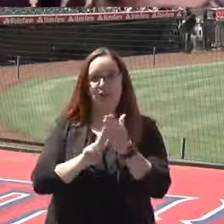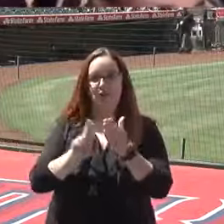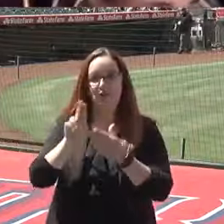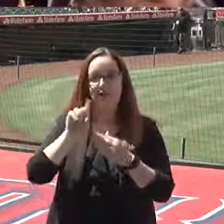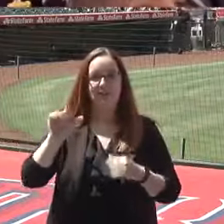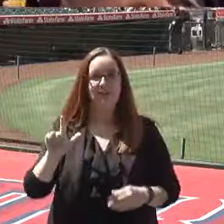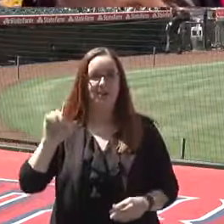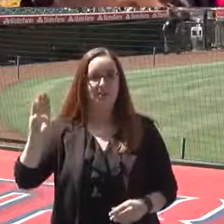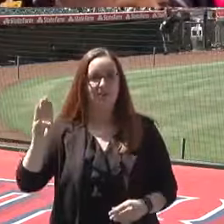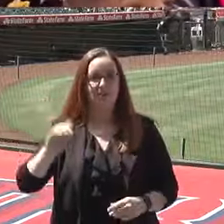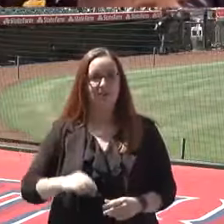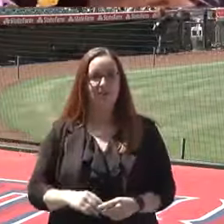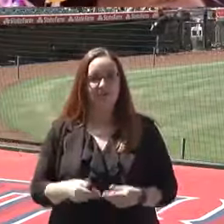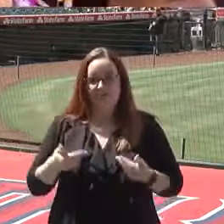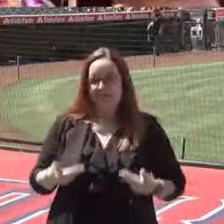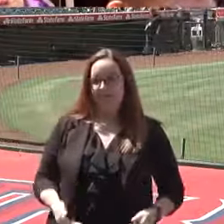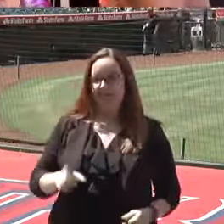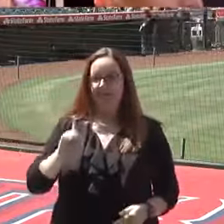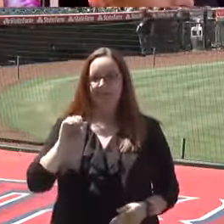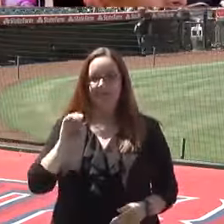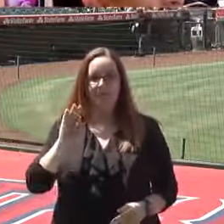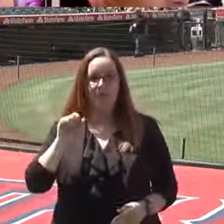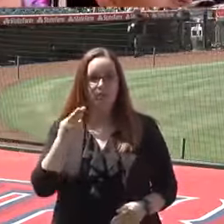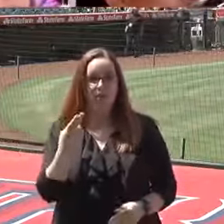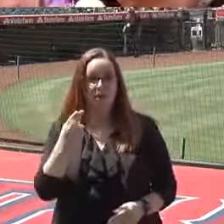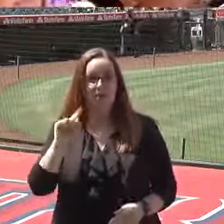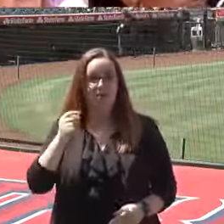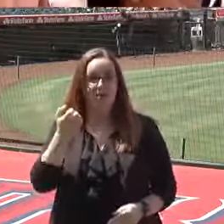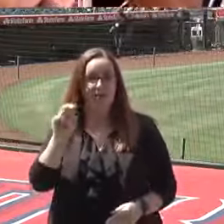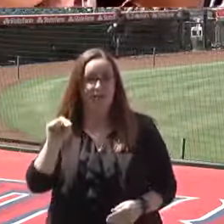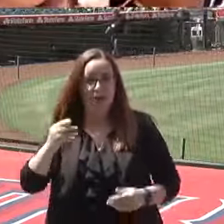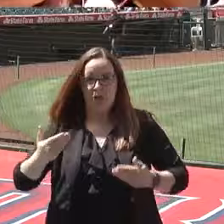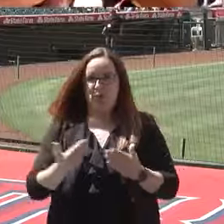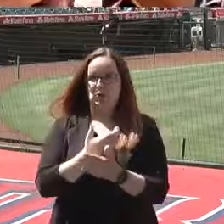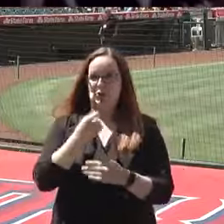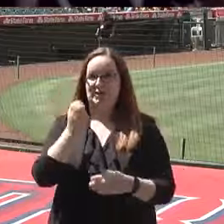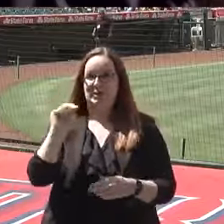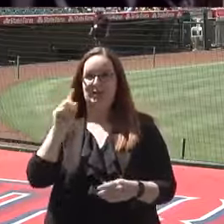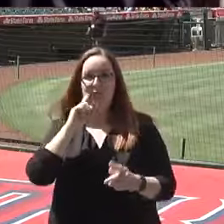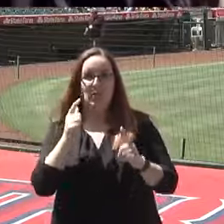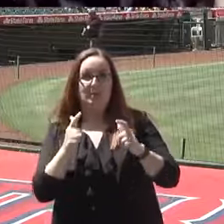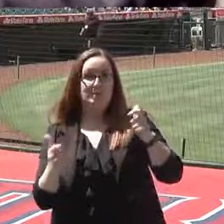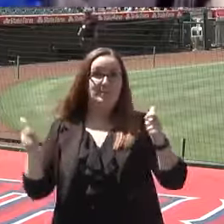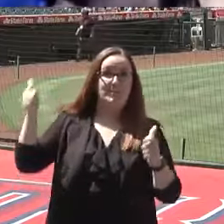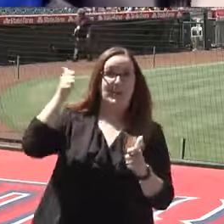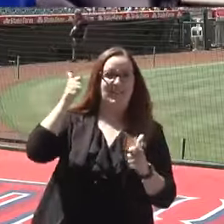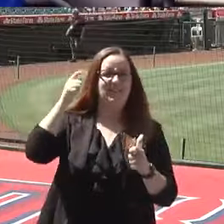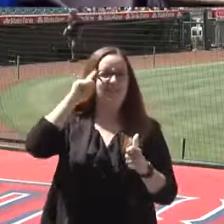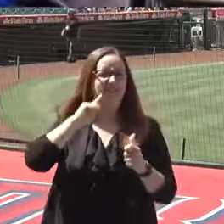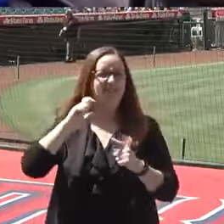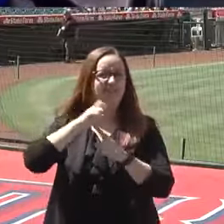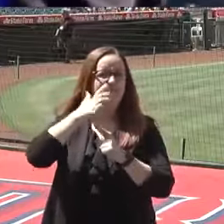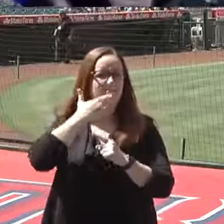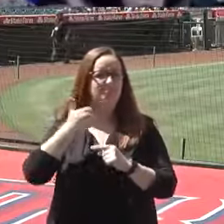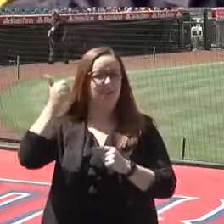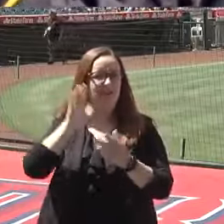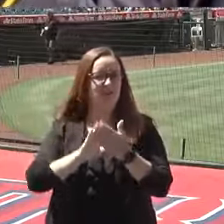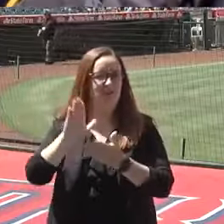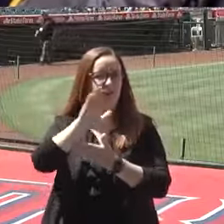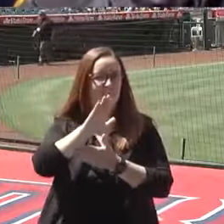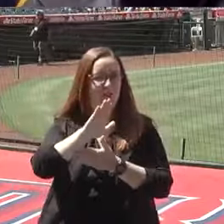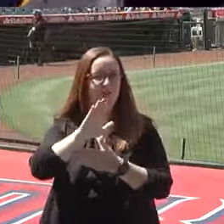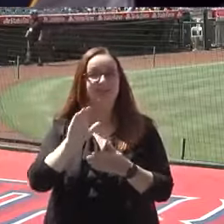Beach. I'm Dr. Deborah Thien, the new dean of the biggest, and we like to think, the best college on campus,